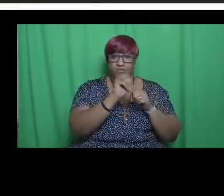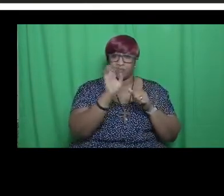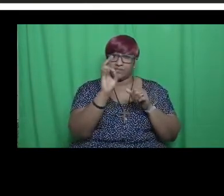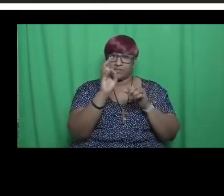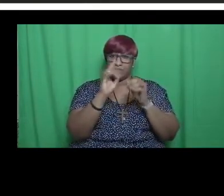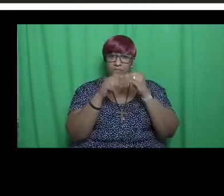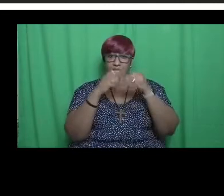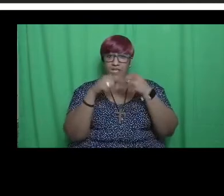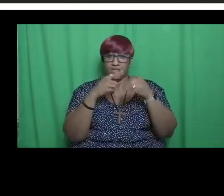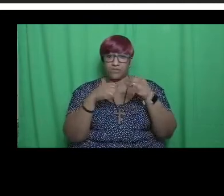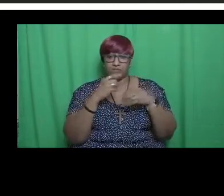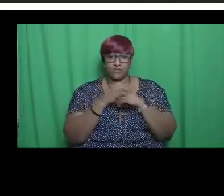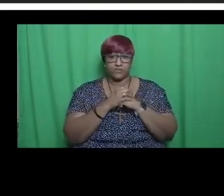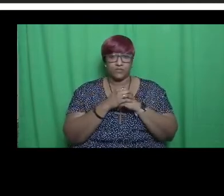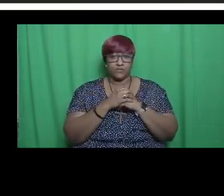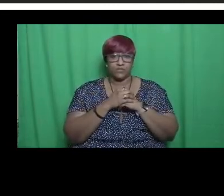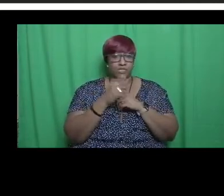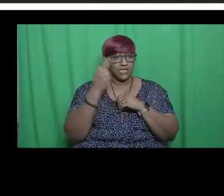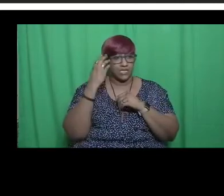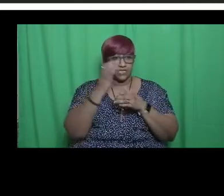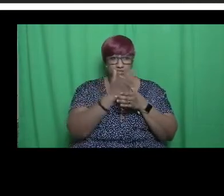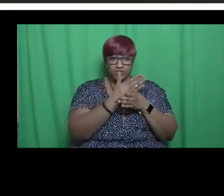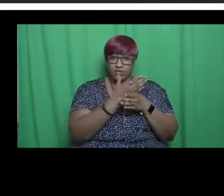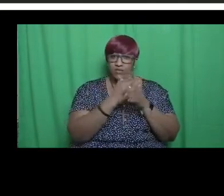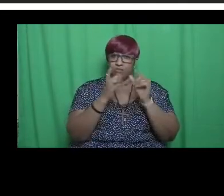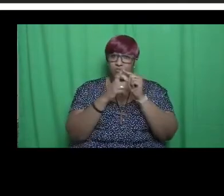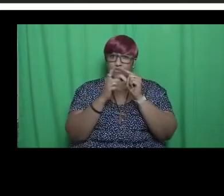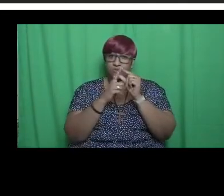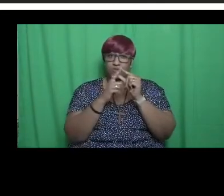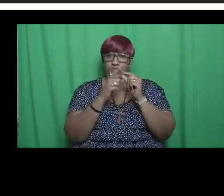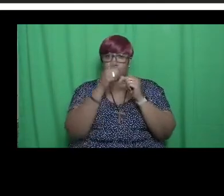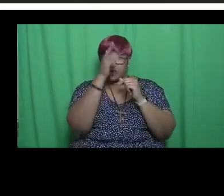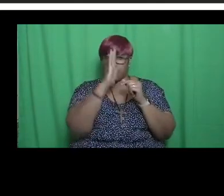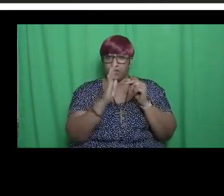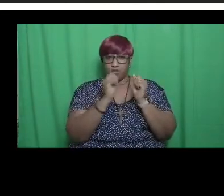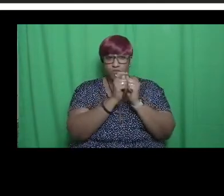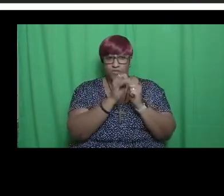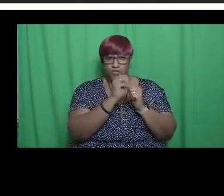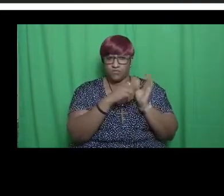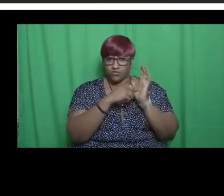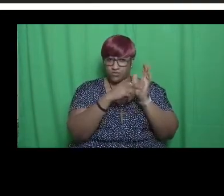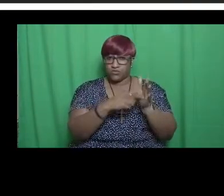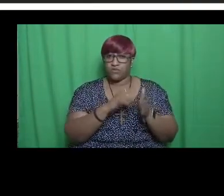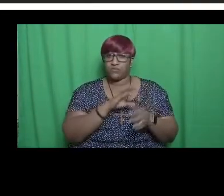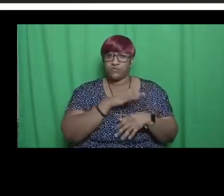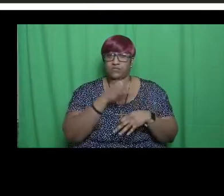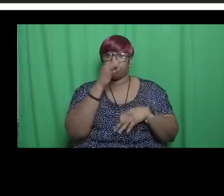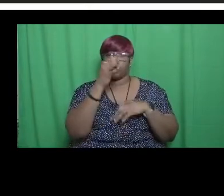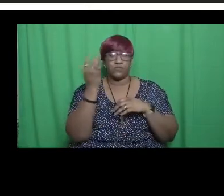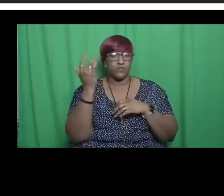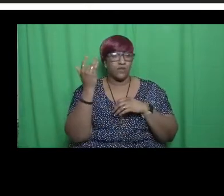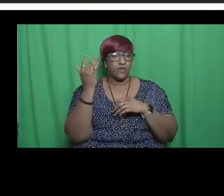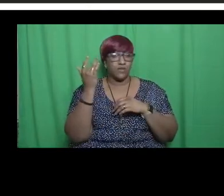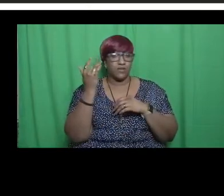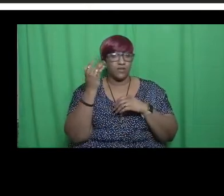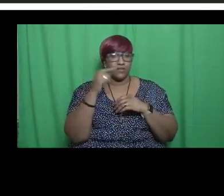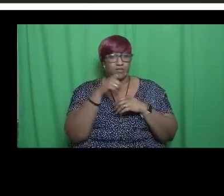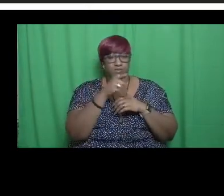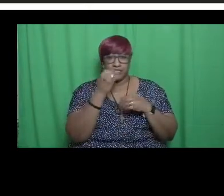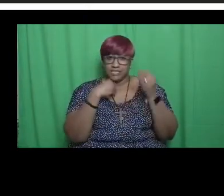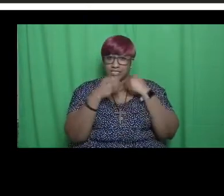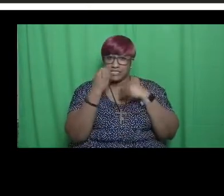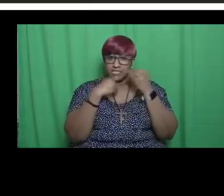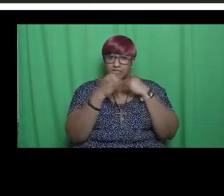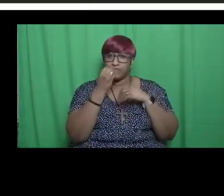7 miles. He has shared the word. He has showed his presence. Why is it that when they ate